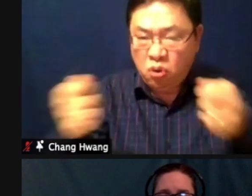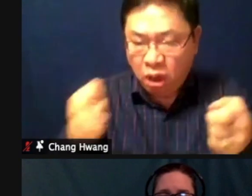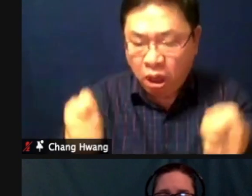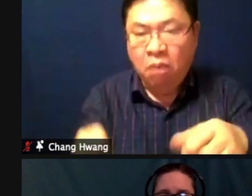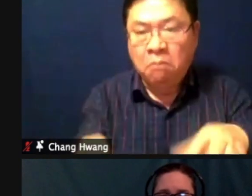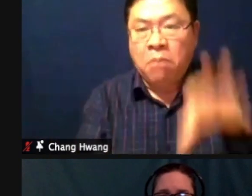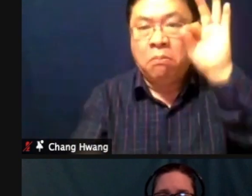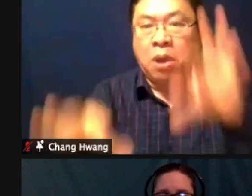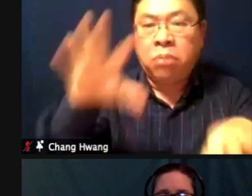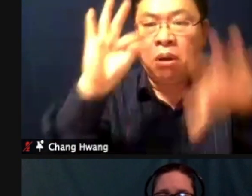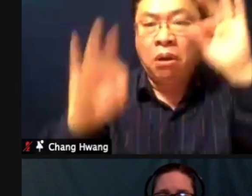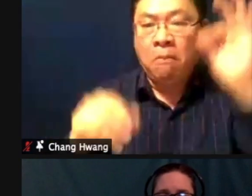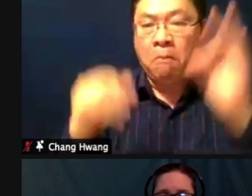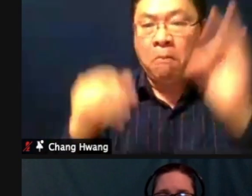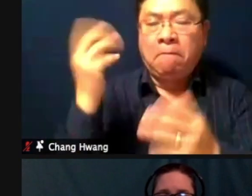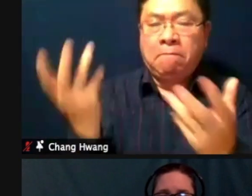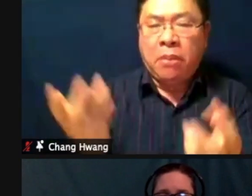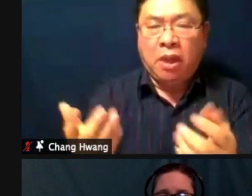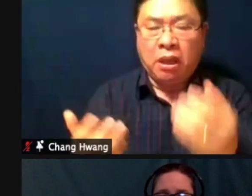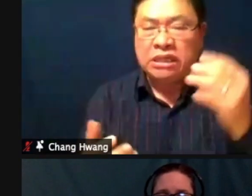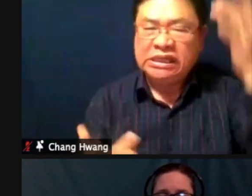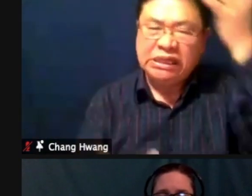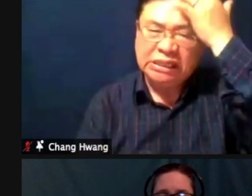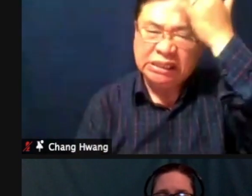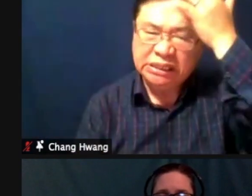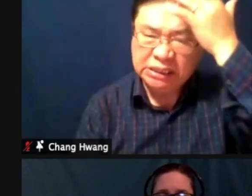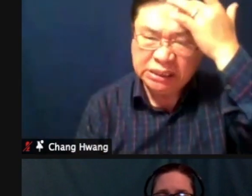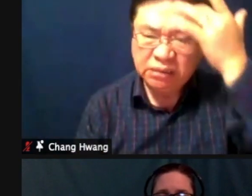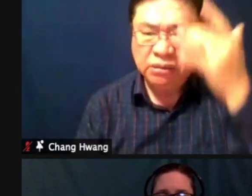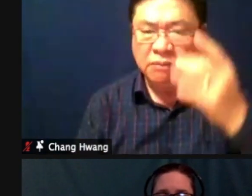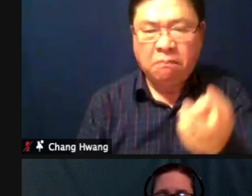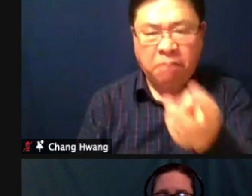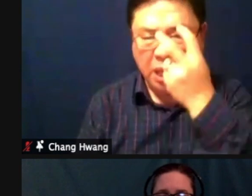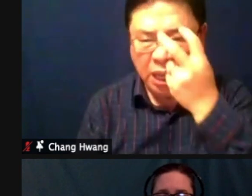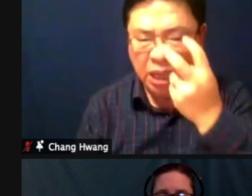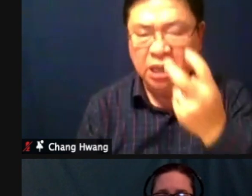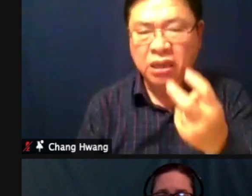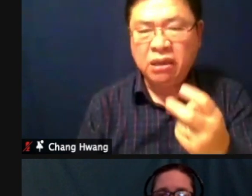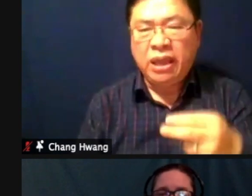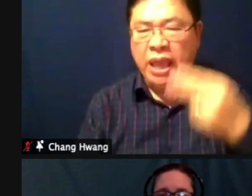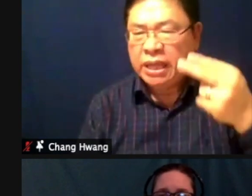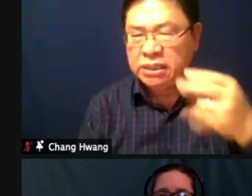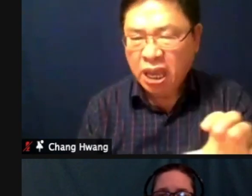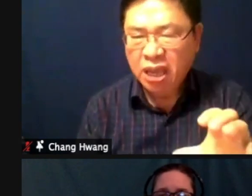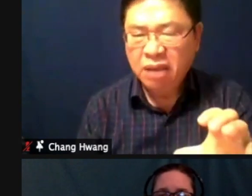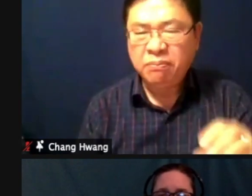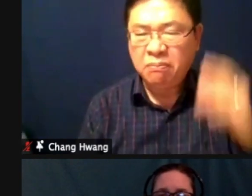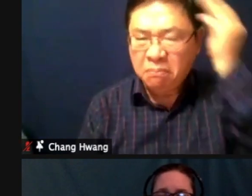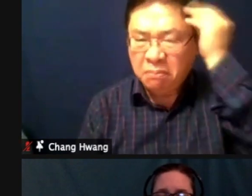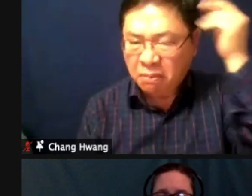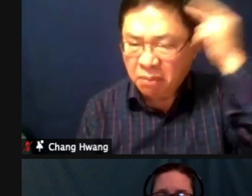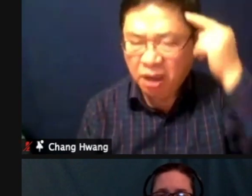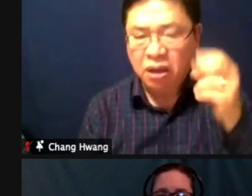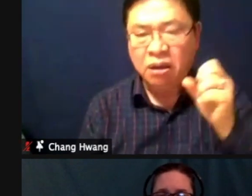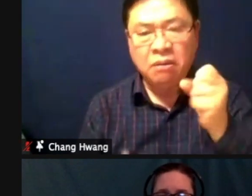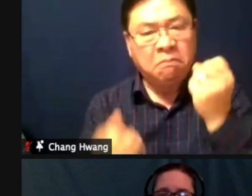So Japan was in control of Korea and in control of Seoul at the time. They had noticed that there